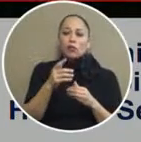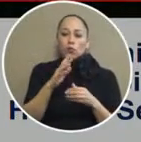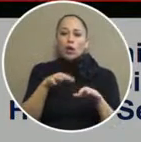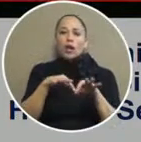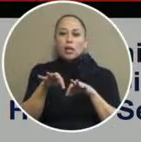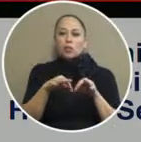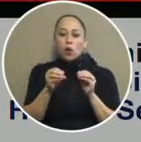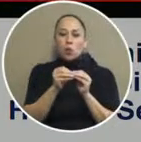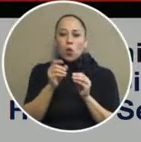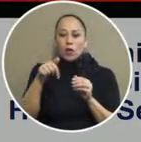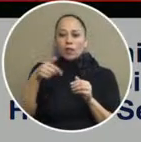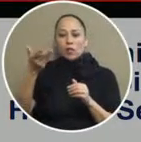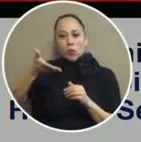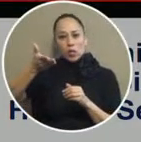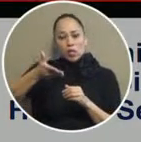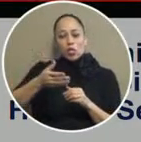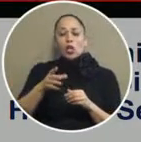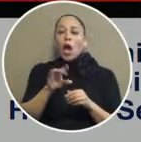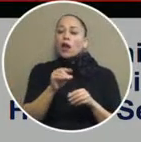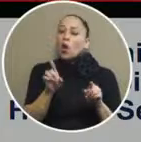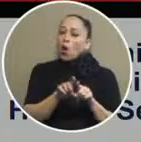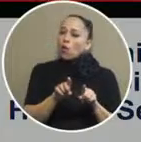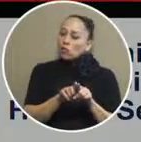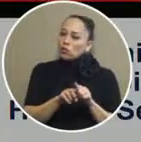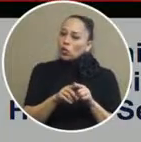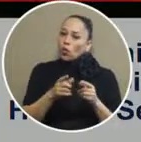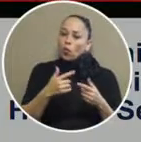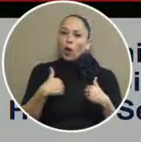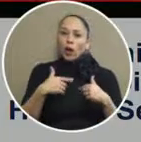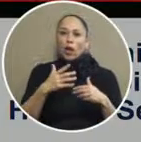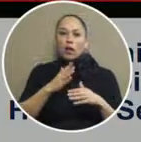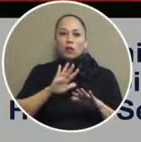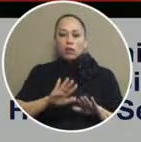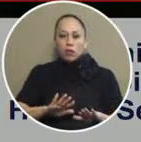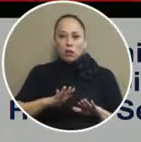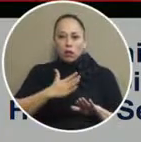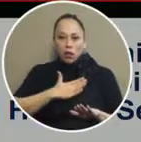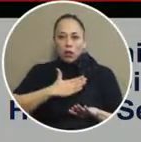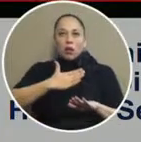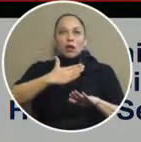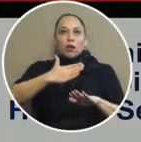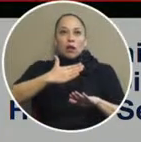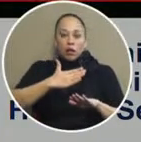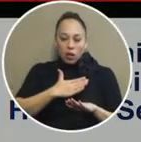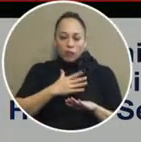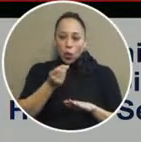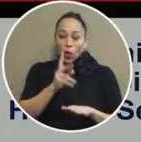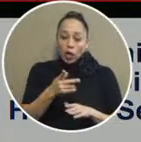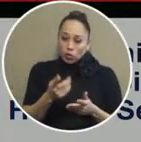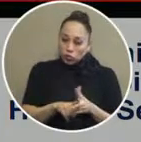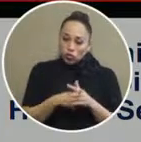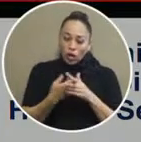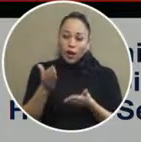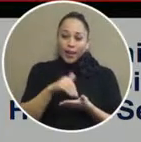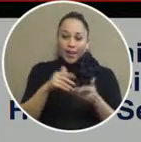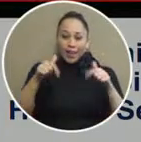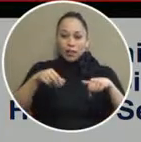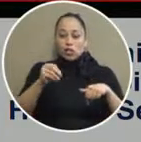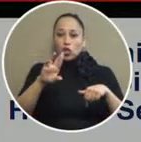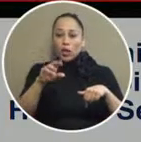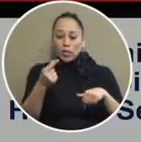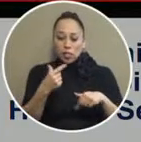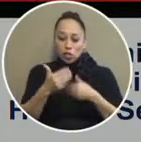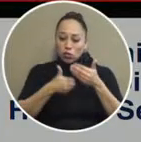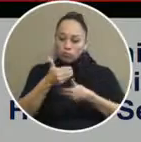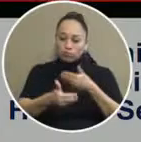presentation. We then took a moment and a deep breath, and we knew that as we always do in this organization, we